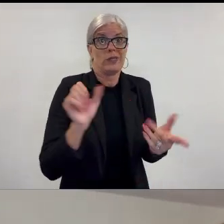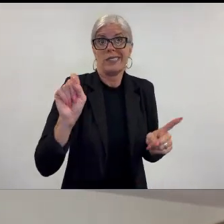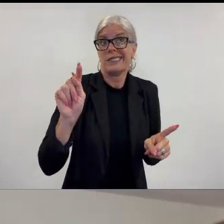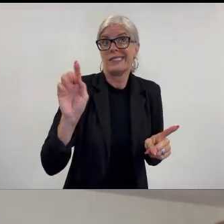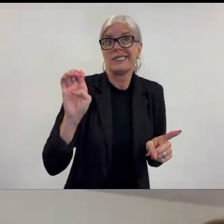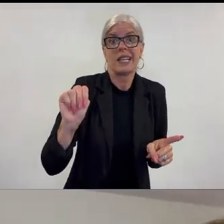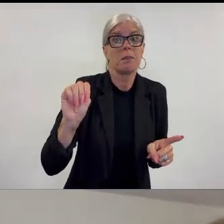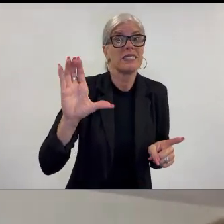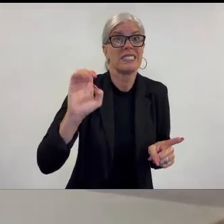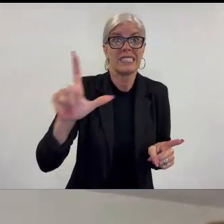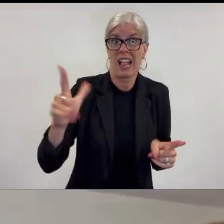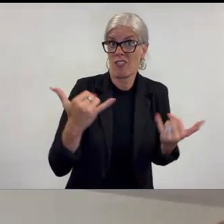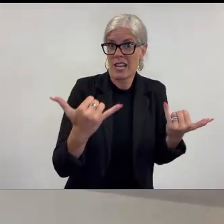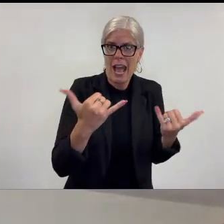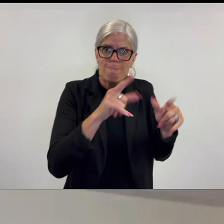their